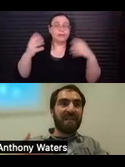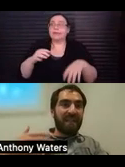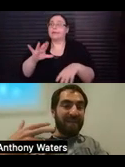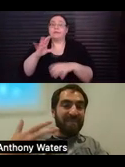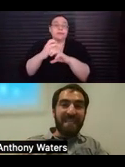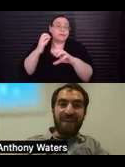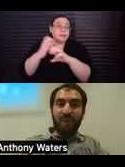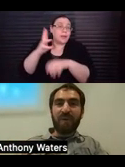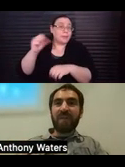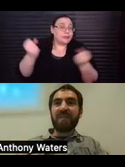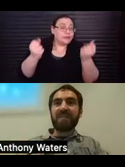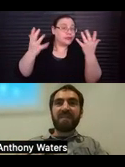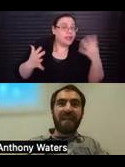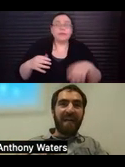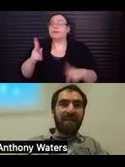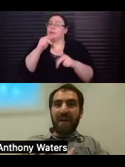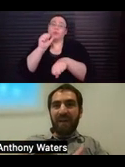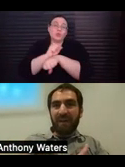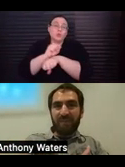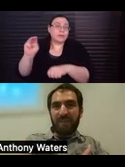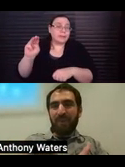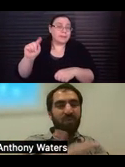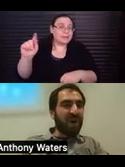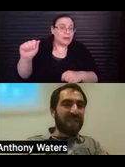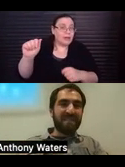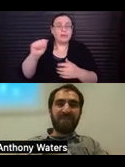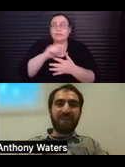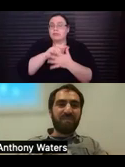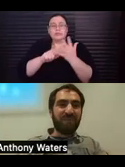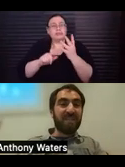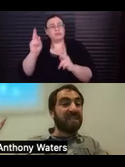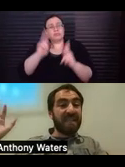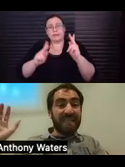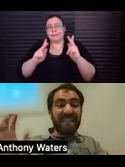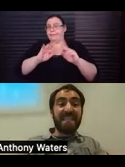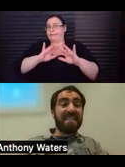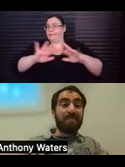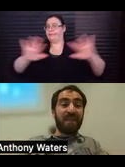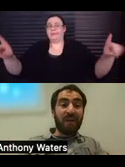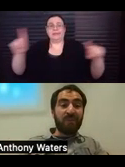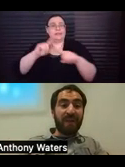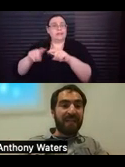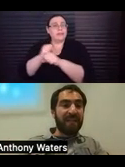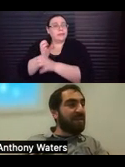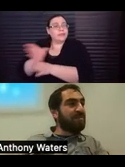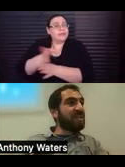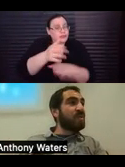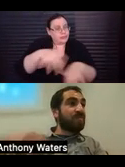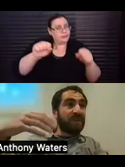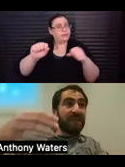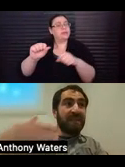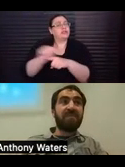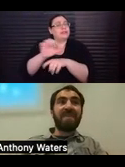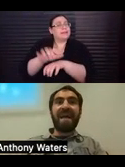drivers, MTA workers, people across different professions get CPR training because